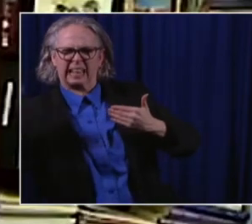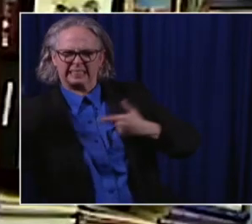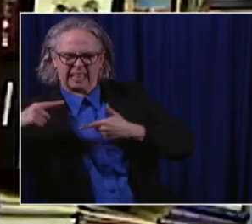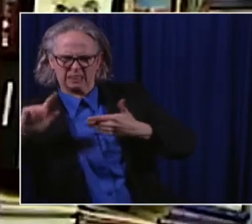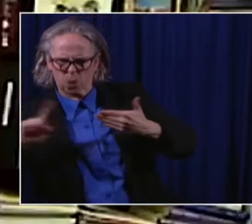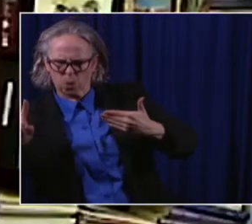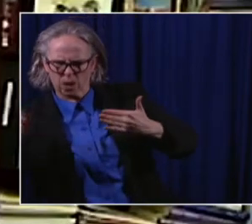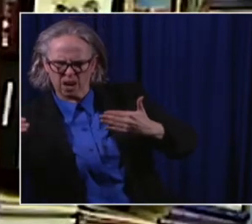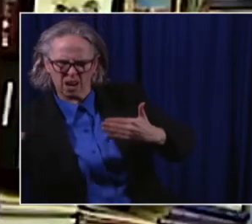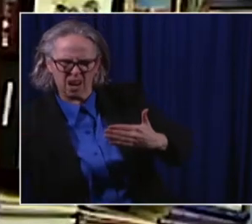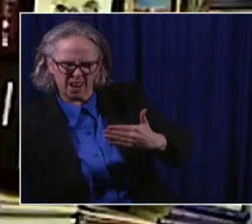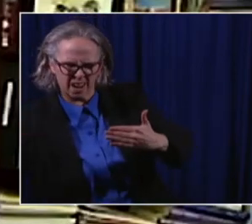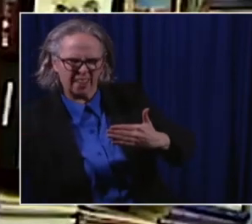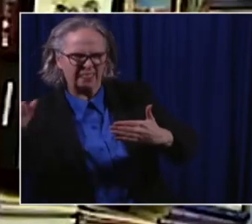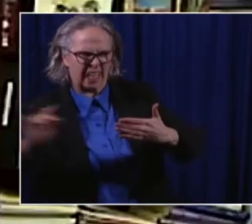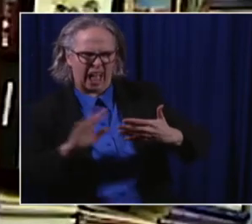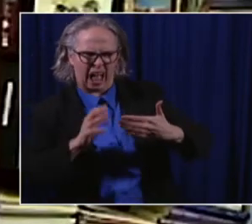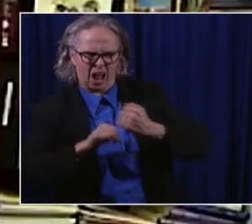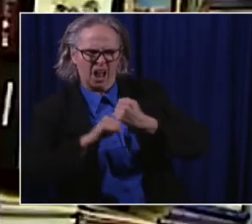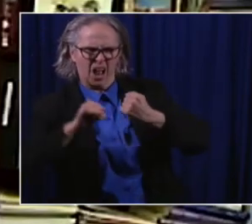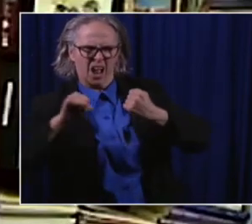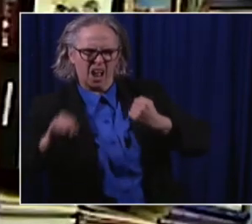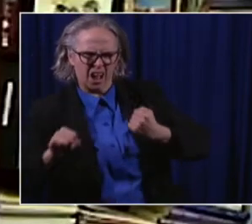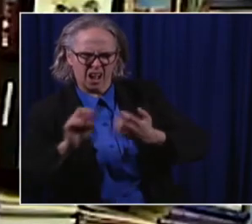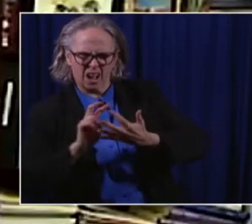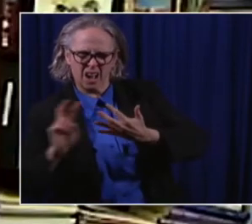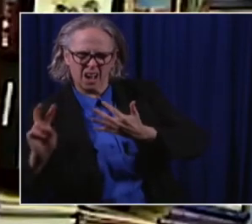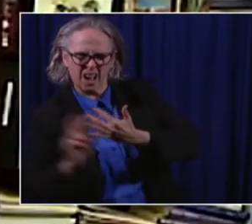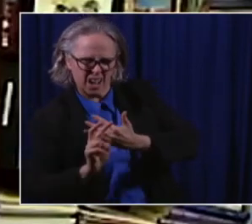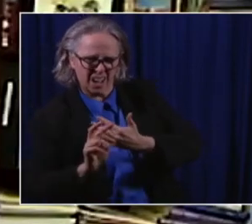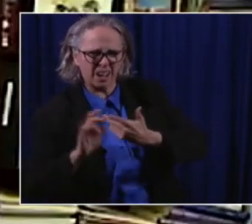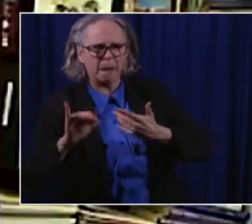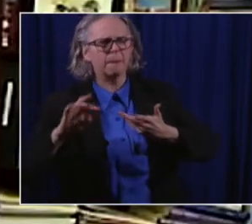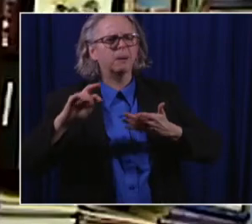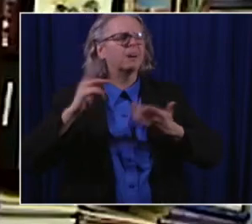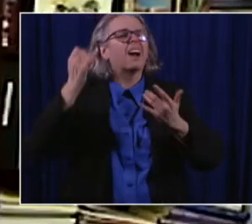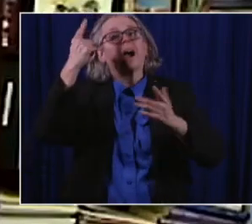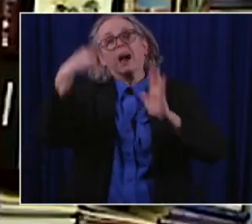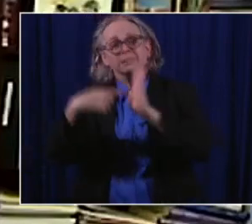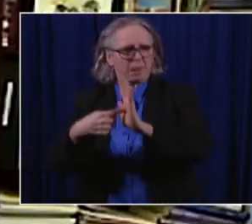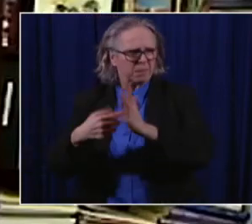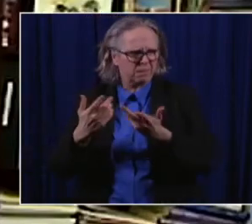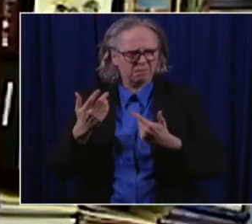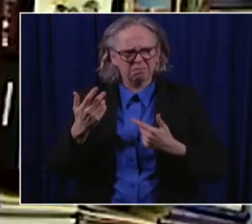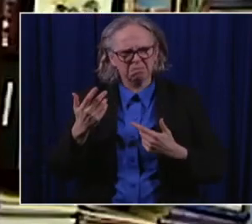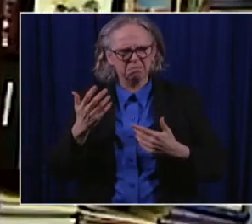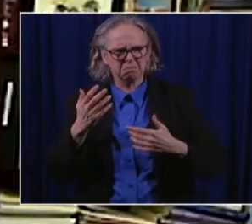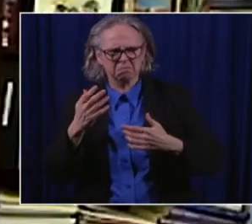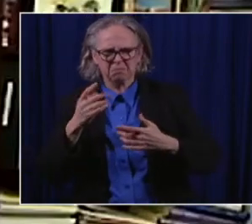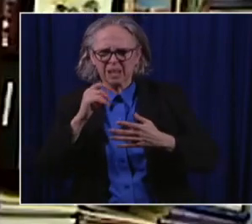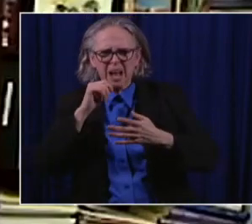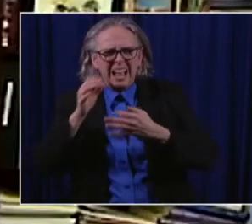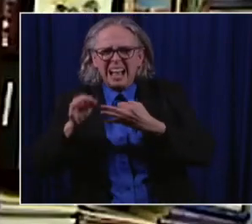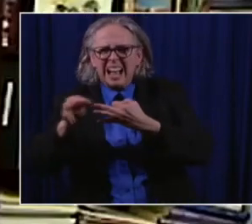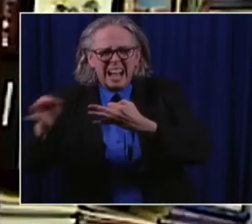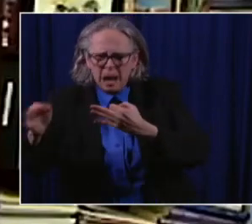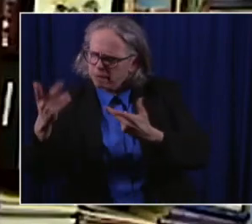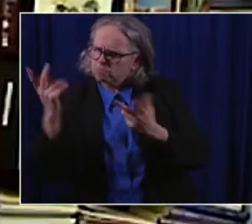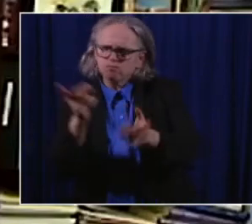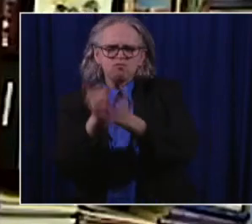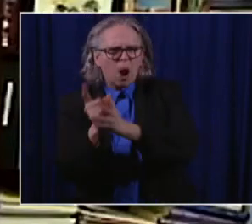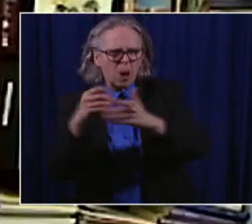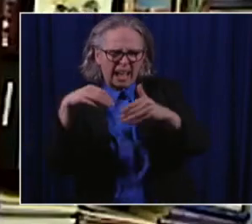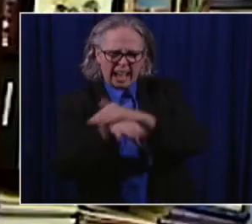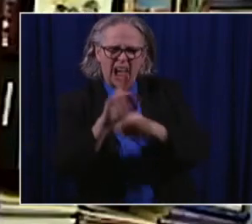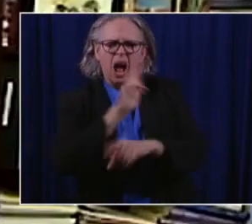people, especially if they come in a timely manner, are not put on the ventilator in the emergency department, right? They're started on 2 liters of oxygen, but then by 2 or